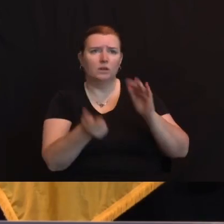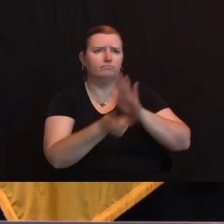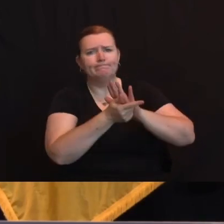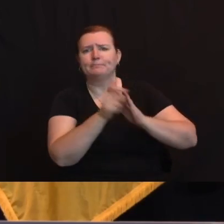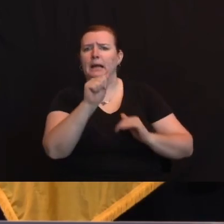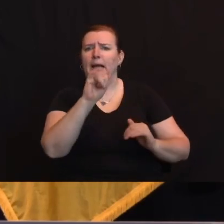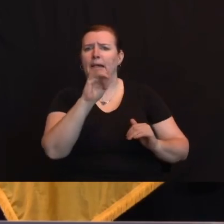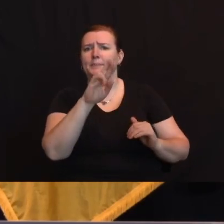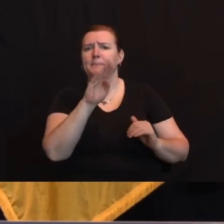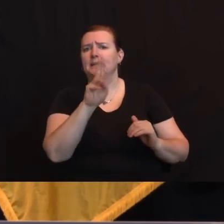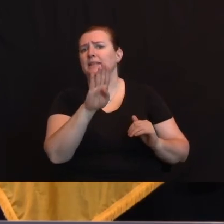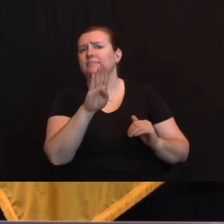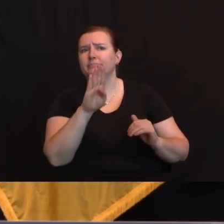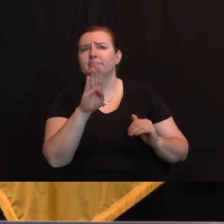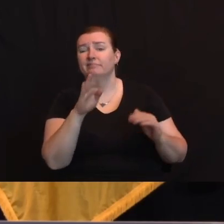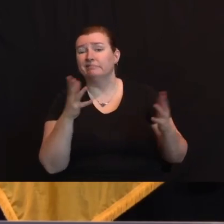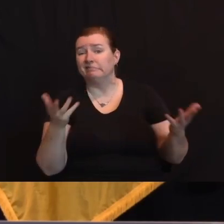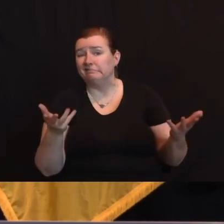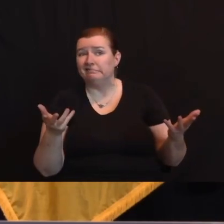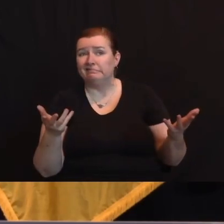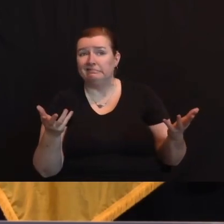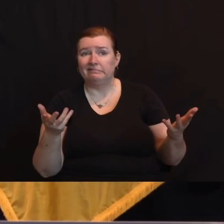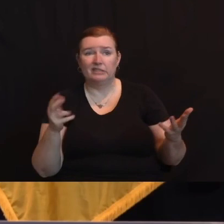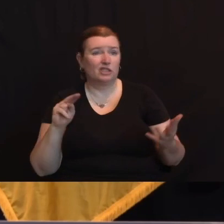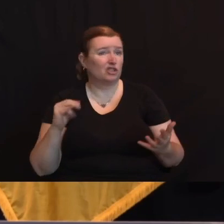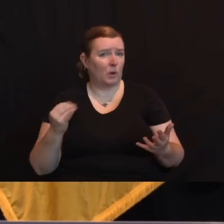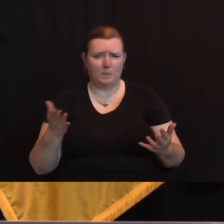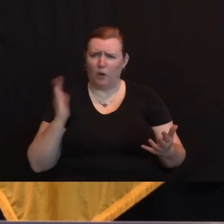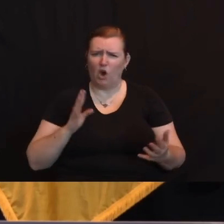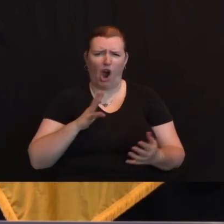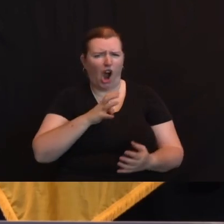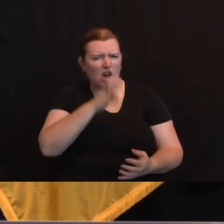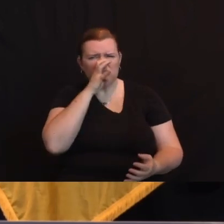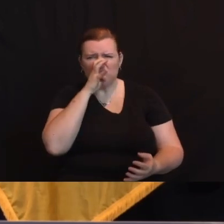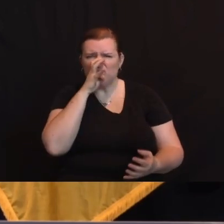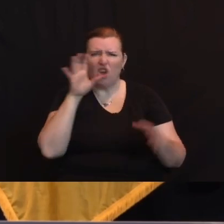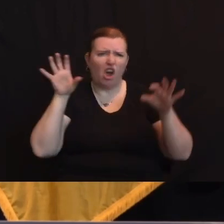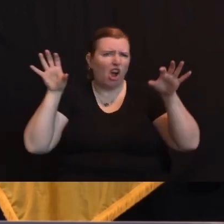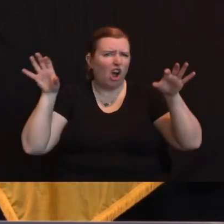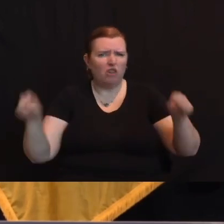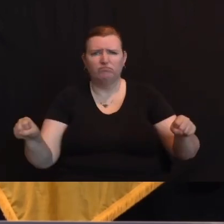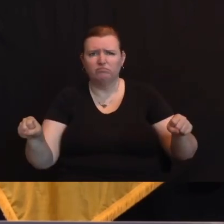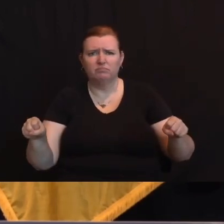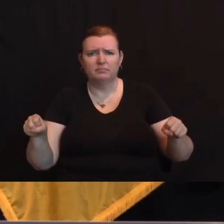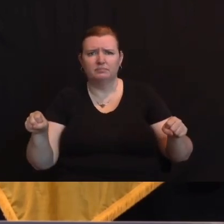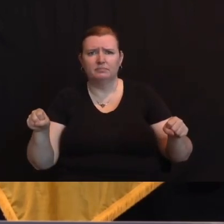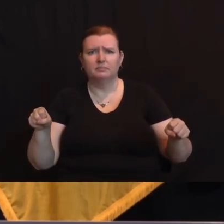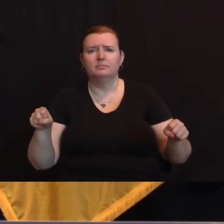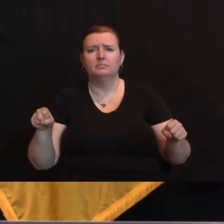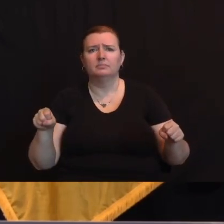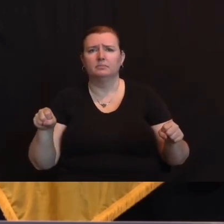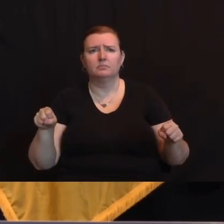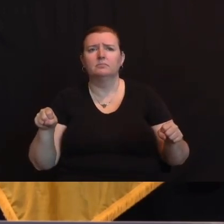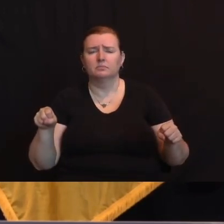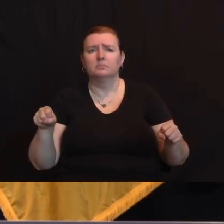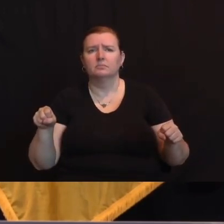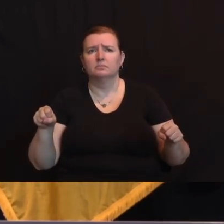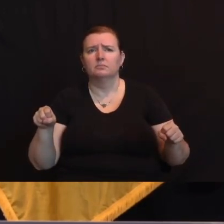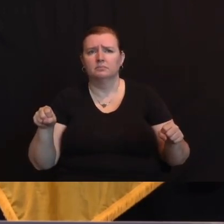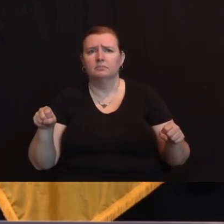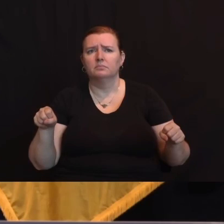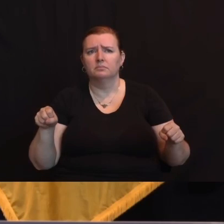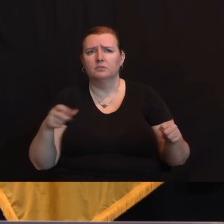implemented one of the strictest lockdowns in the U.S., and your administration was more conservative than most with its reopening plan. Given the